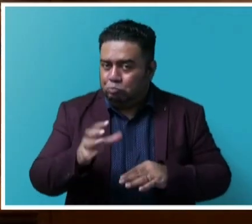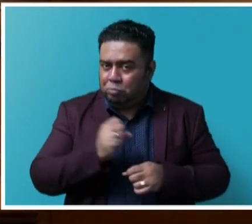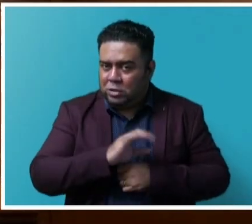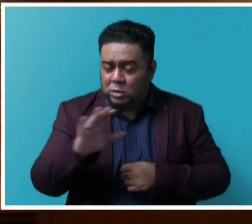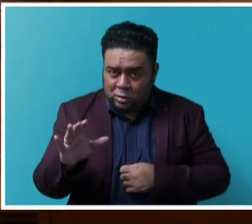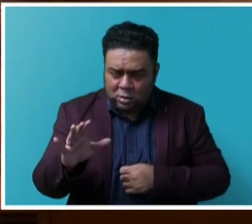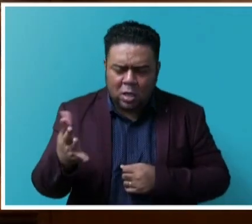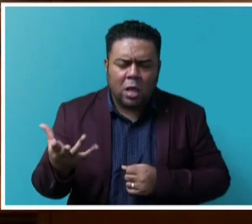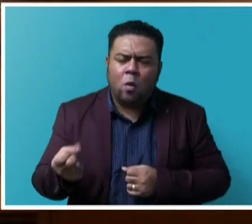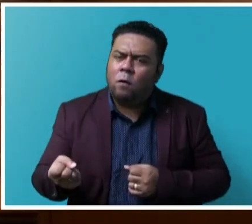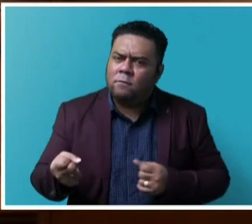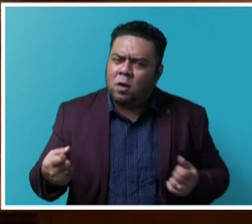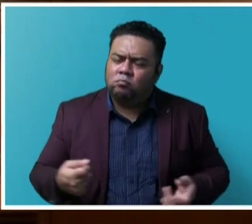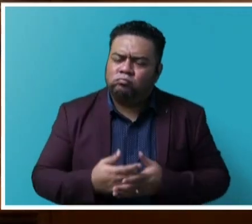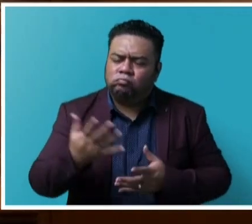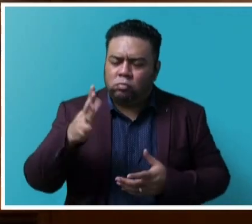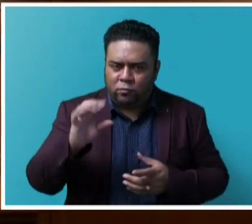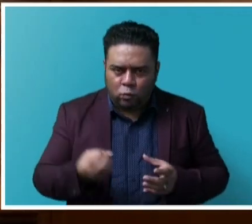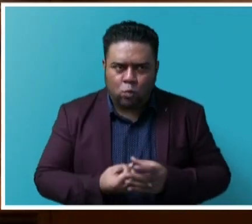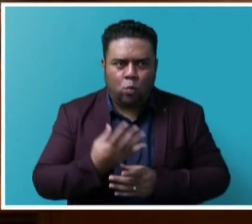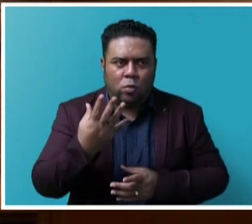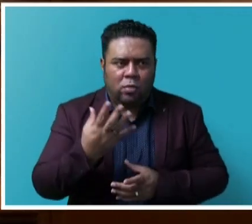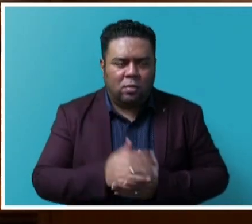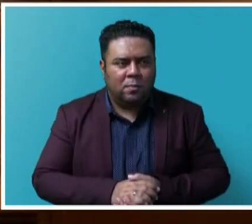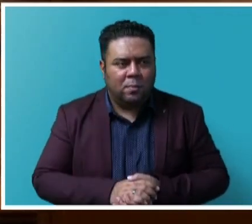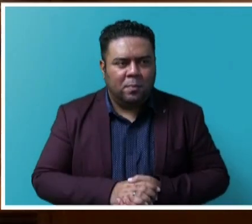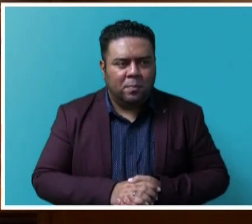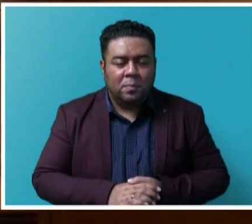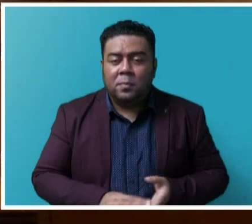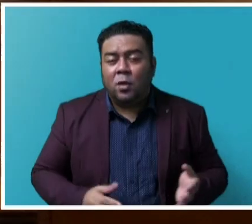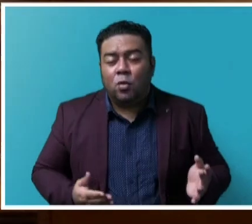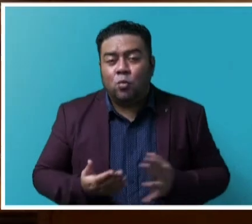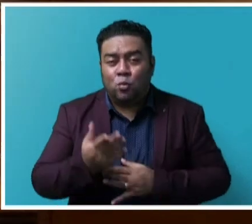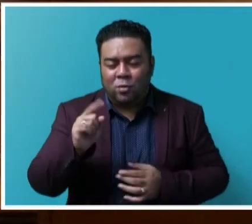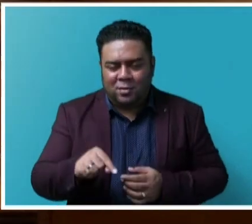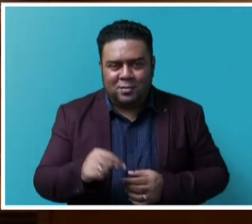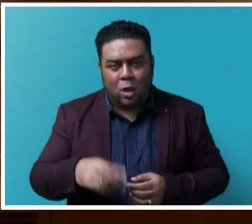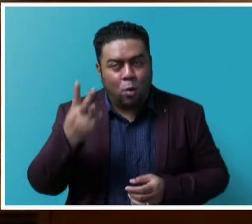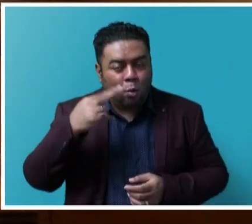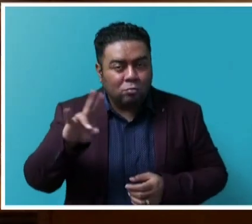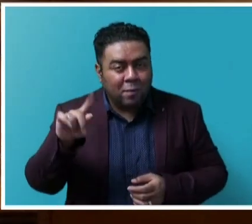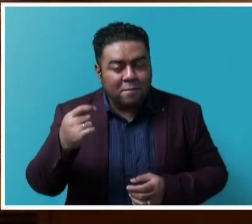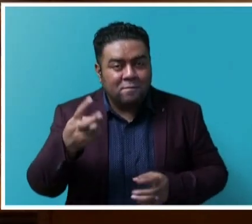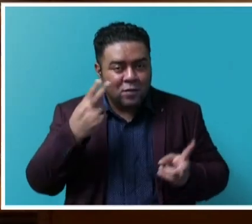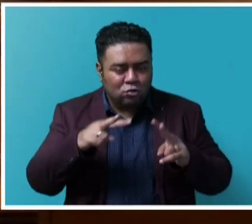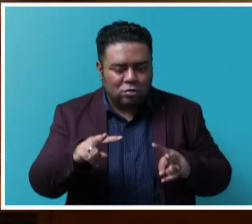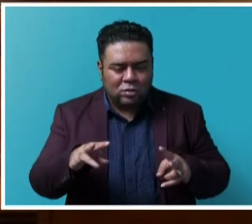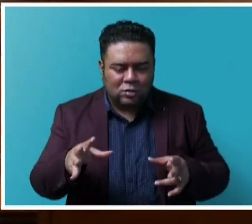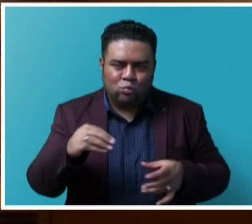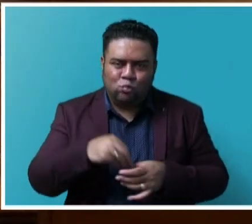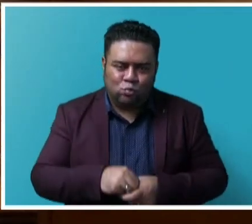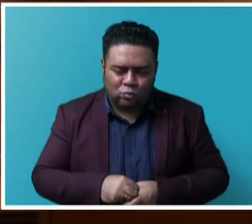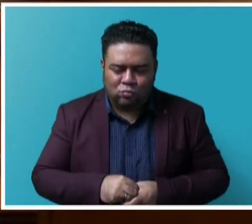all, vibrancy and growth. Through these, our long-term vision is within reach.